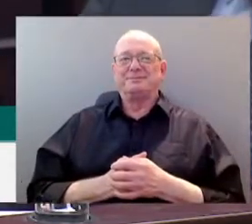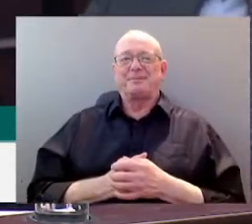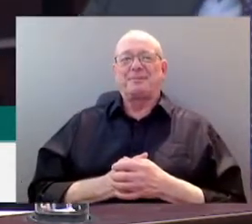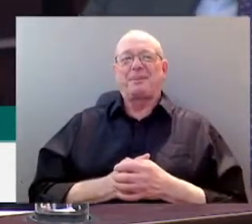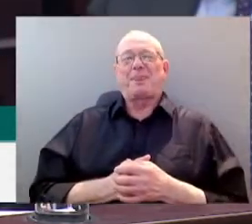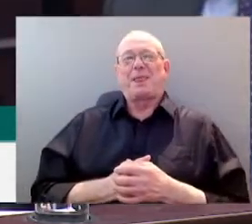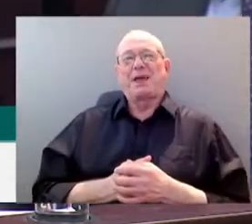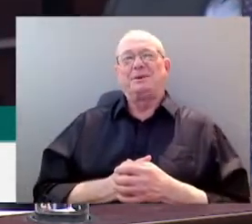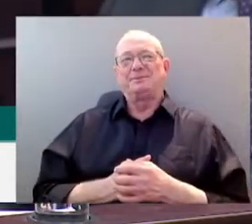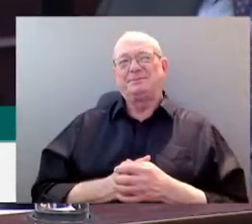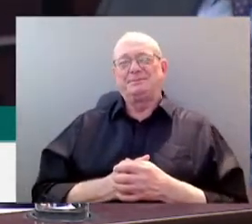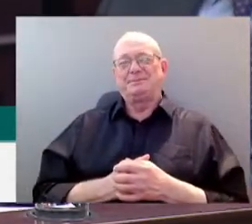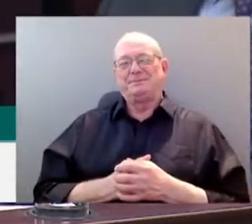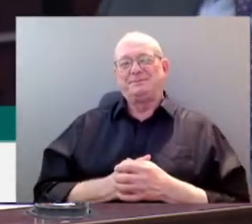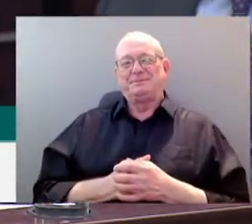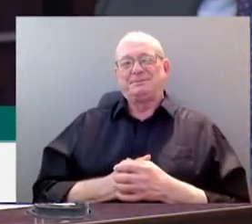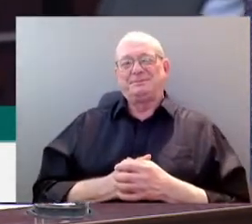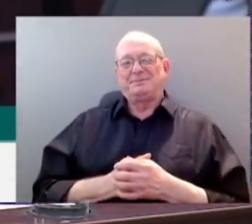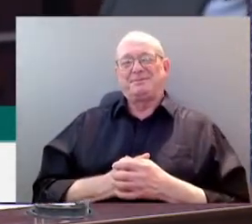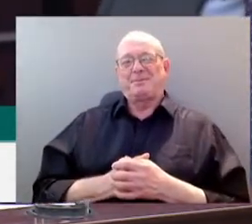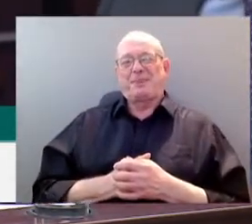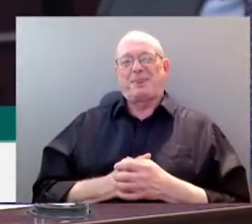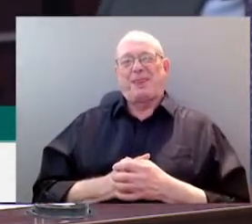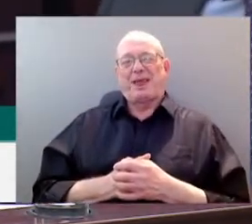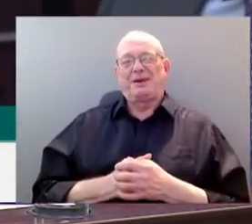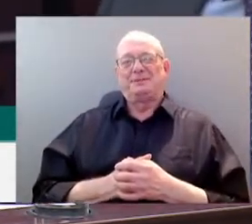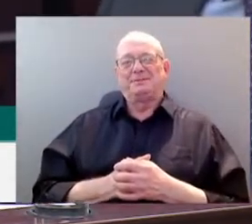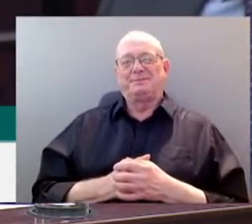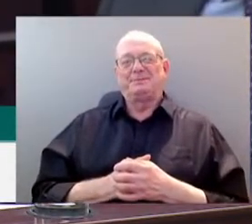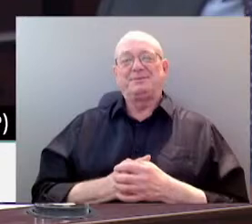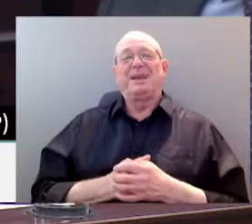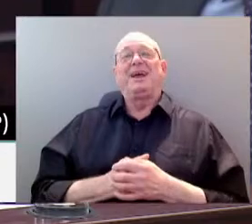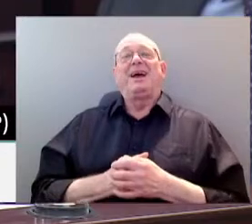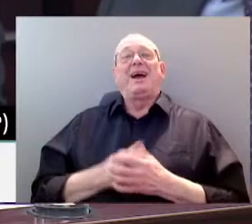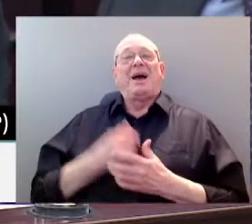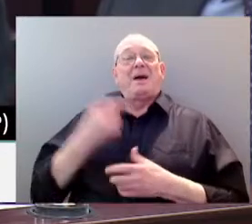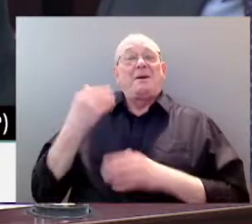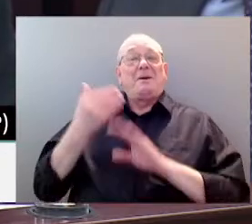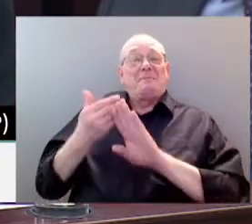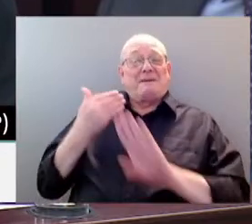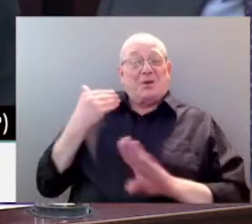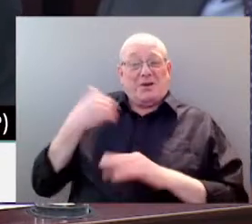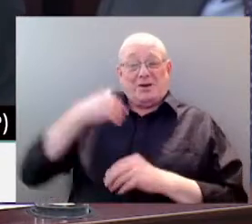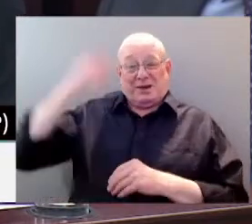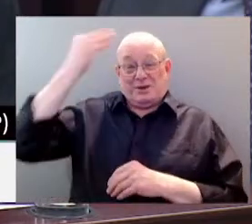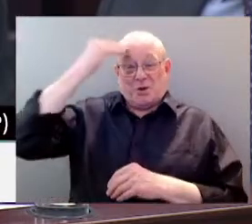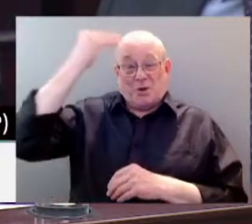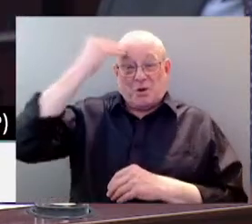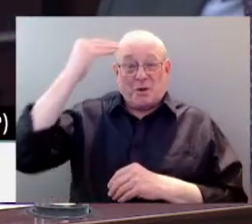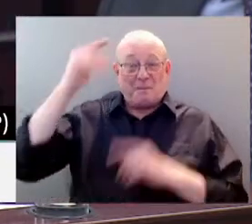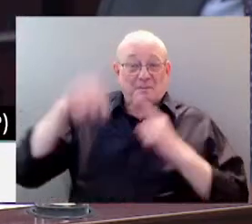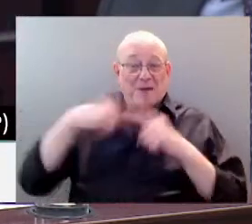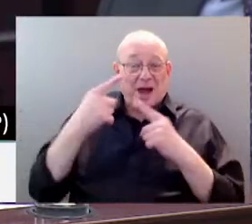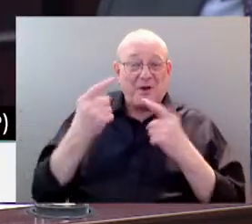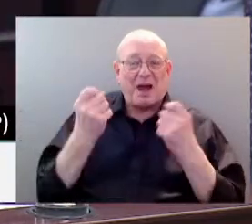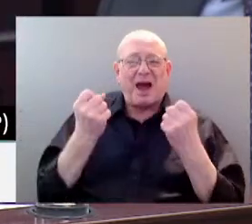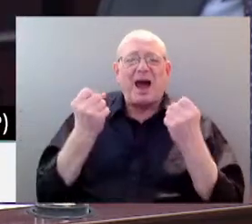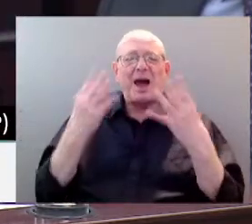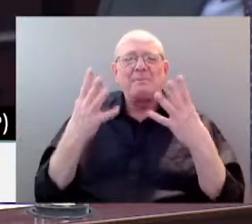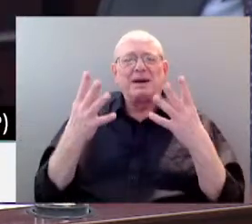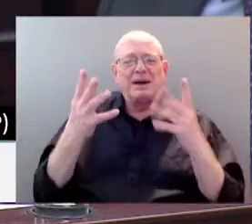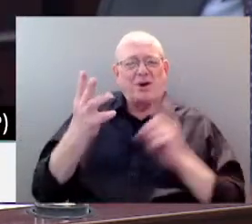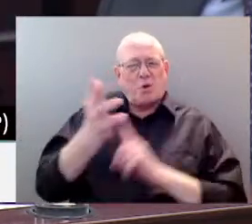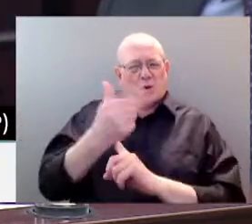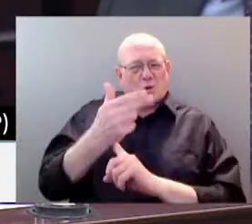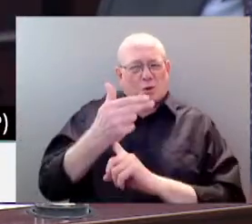one Mr Speaker since even before we knew the depth and the breadth of the ucp's motel medicine scheme albertans have